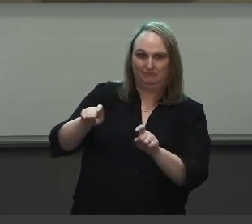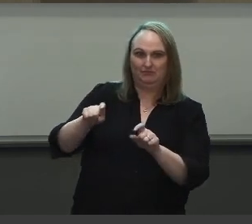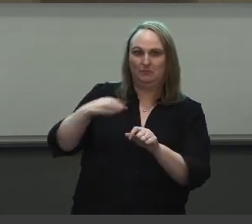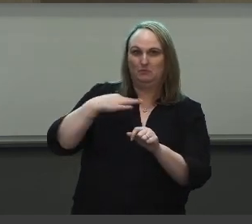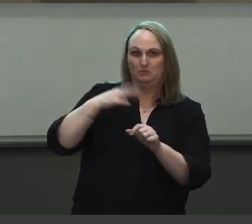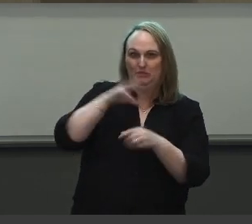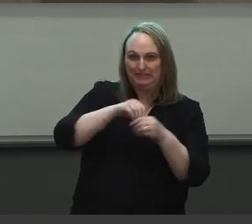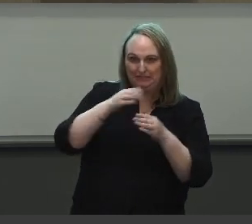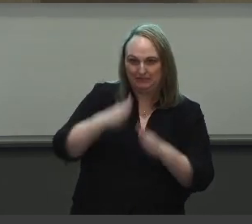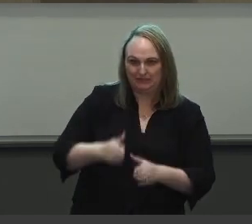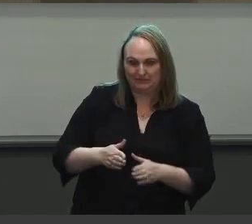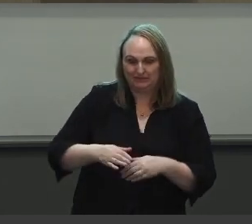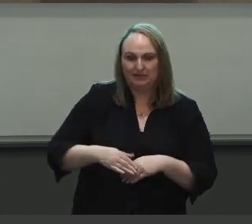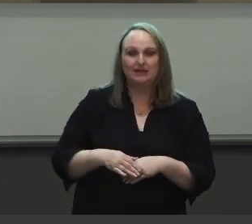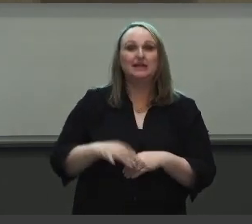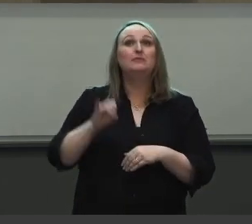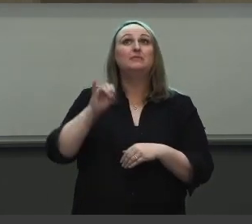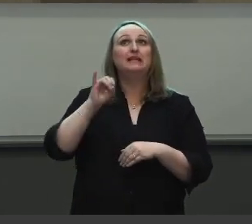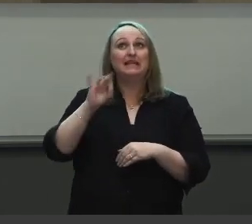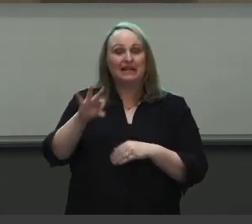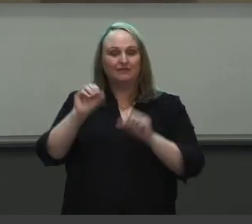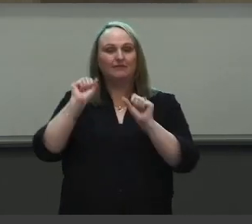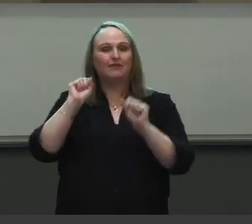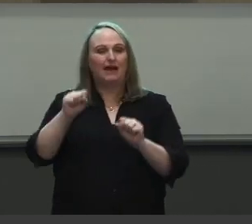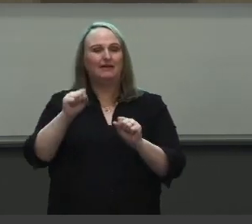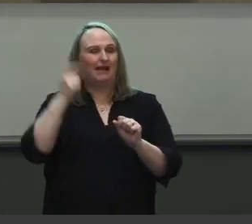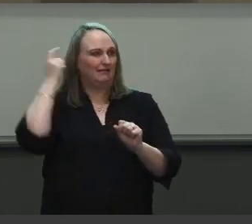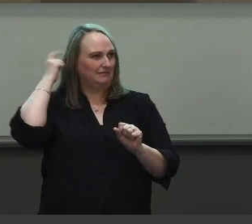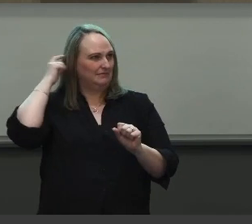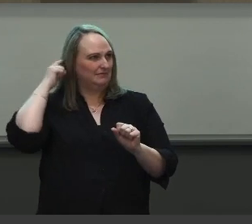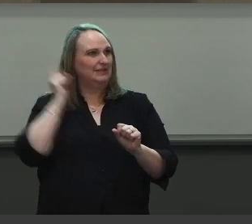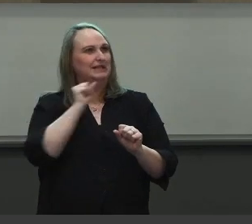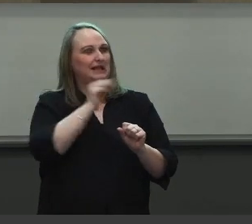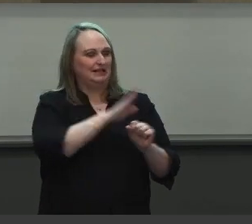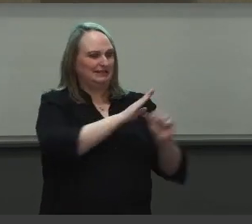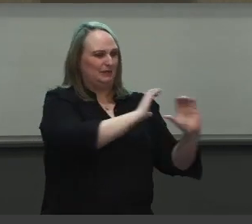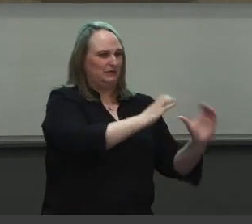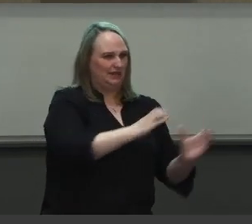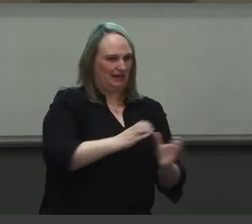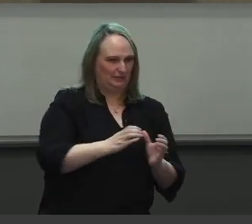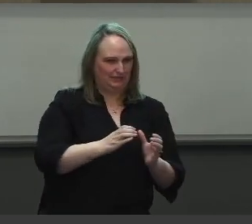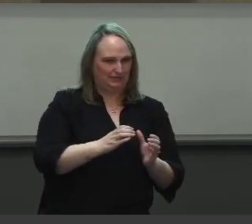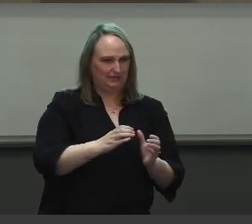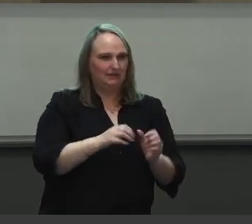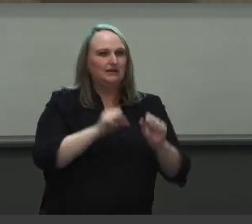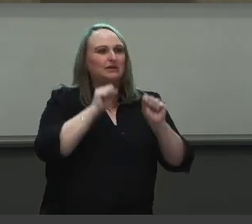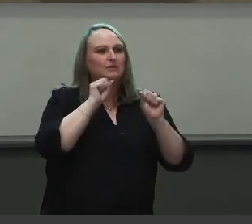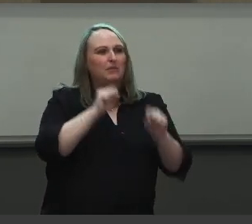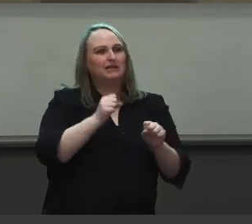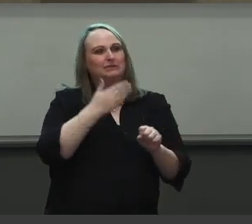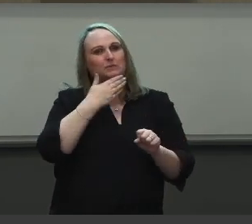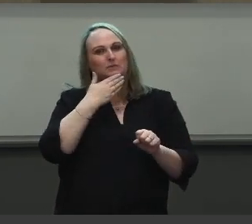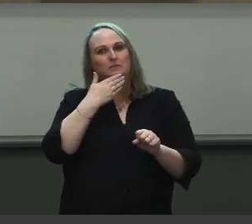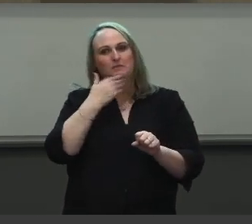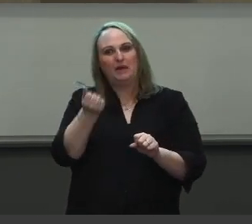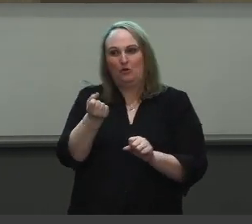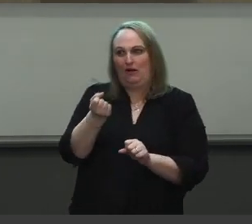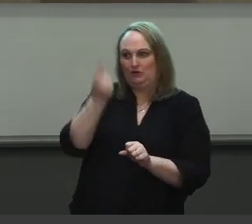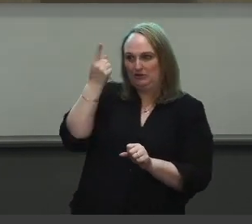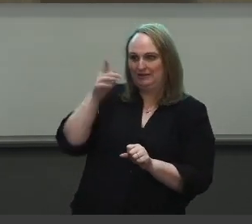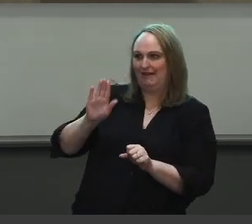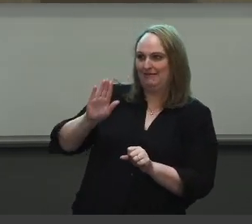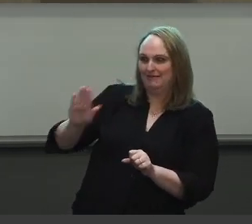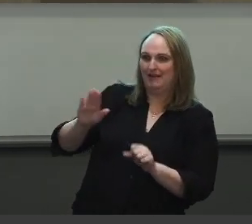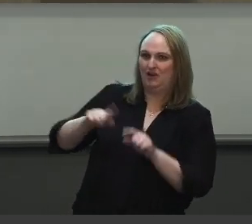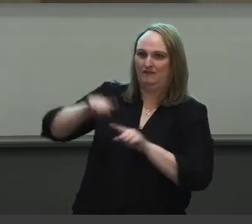some of that variability now by looking at these different subtypes within my sample, I might be able to better explain variance in